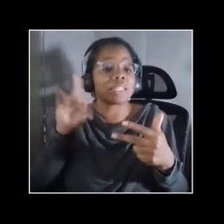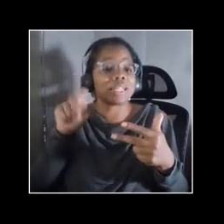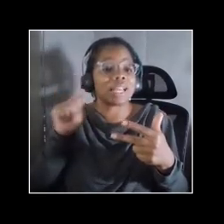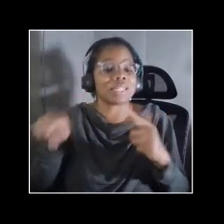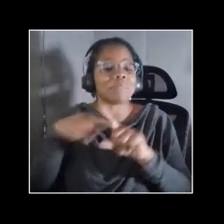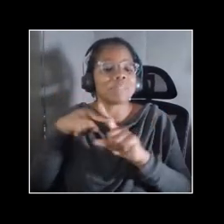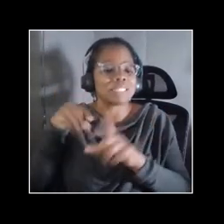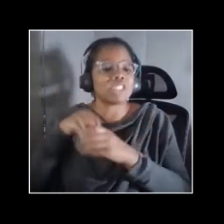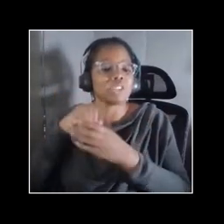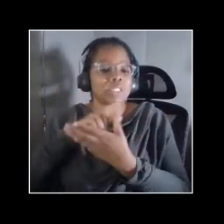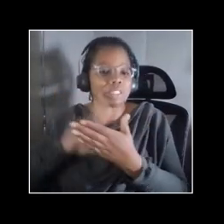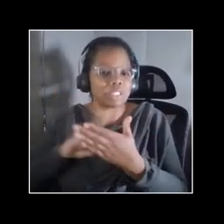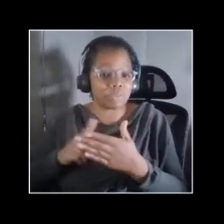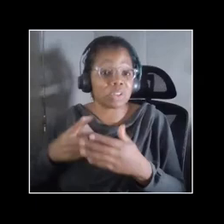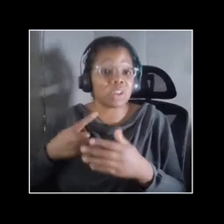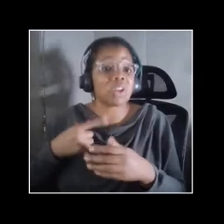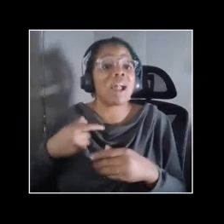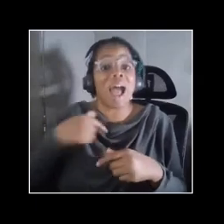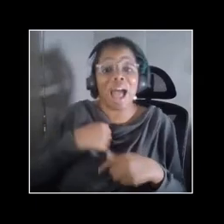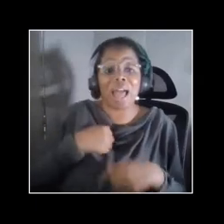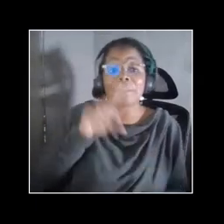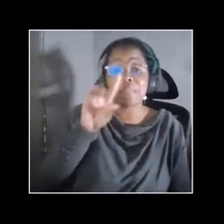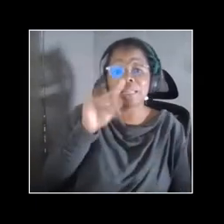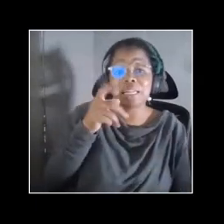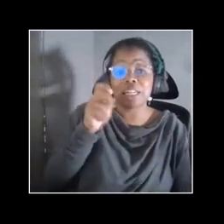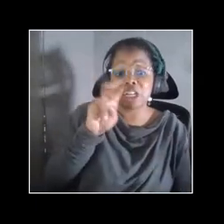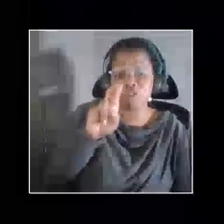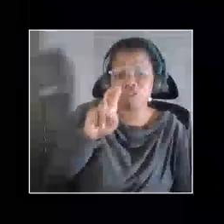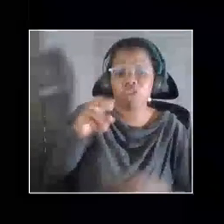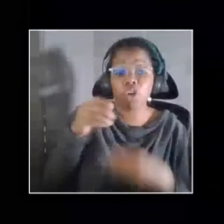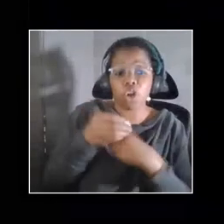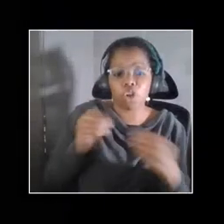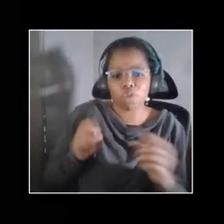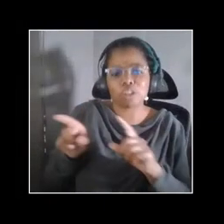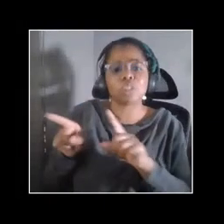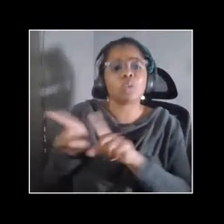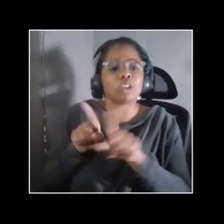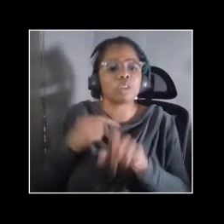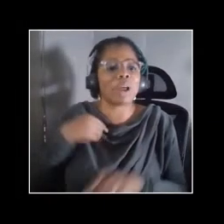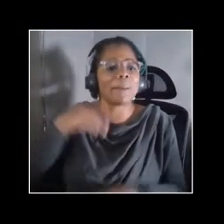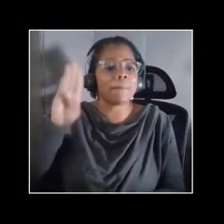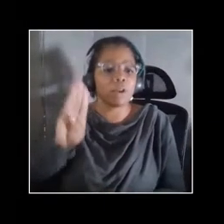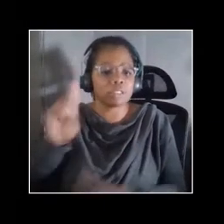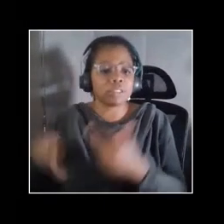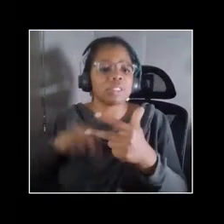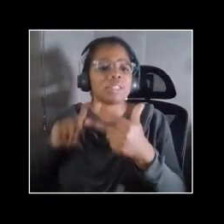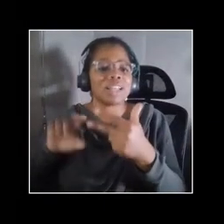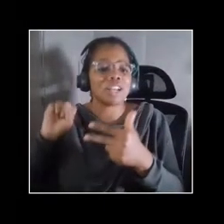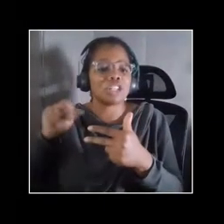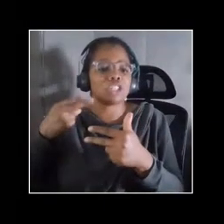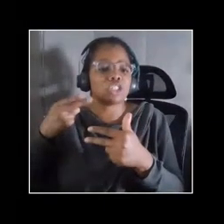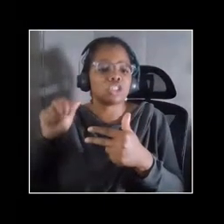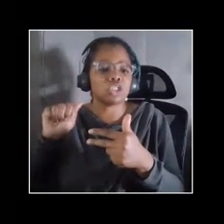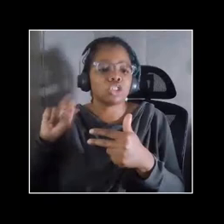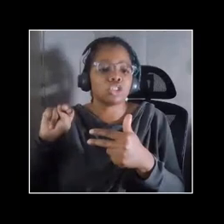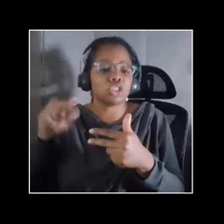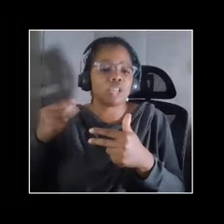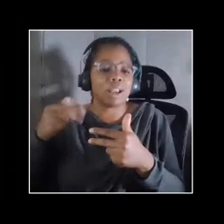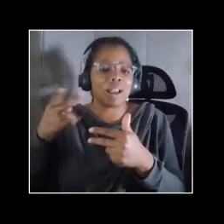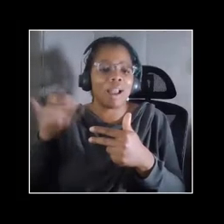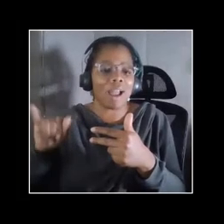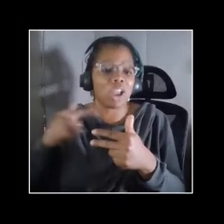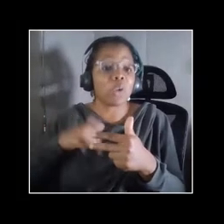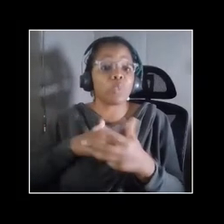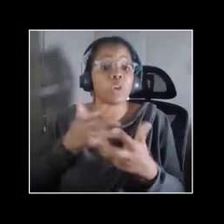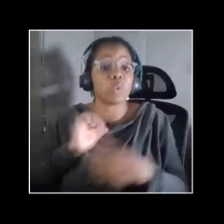based in Boston. I'm out in the Denver office, and we also have a Shanghai office. And really, our passion is to create public spaces,